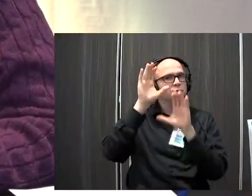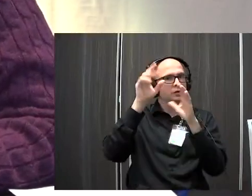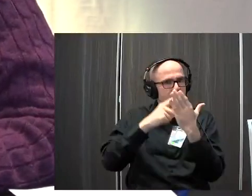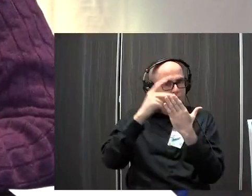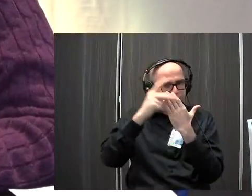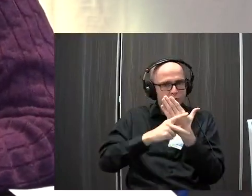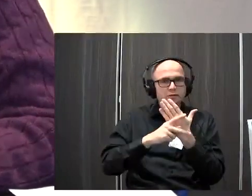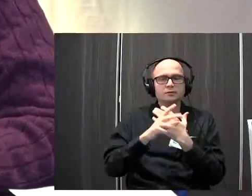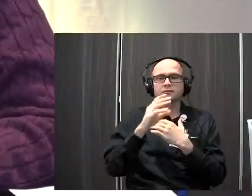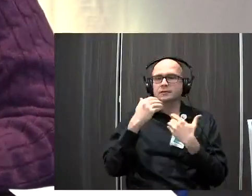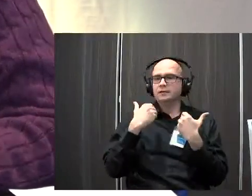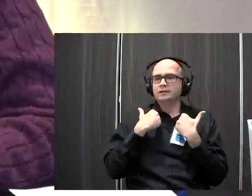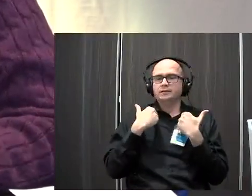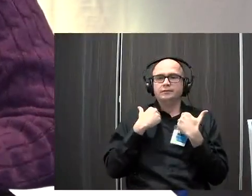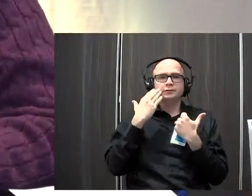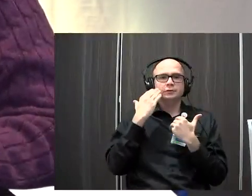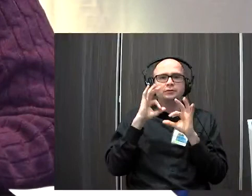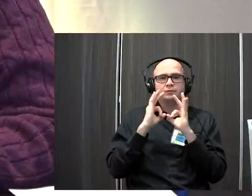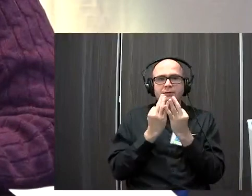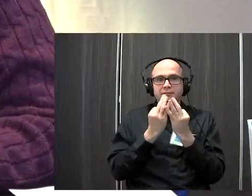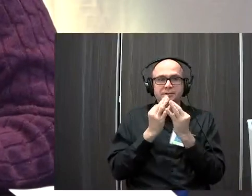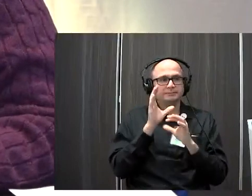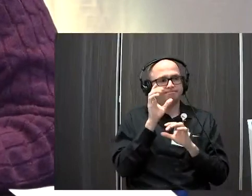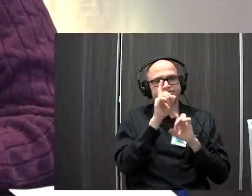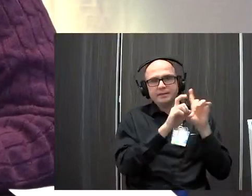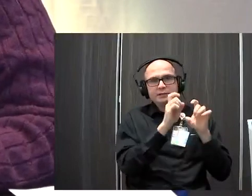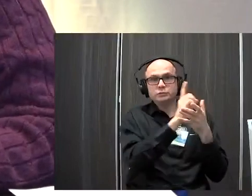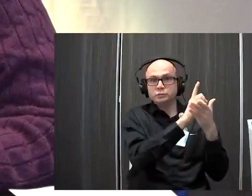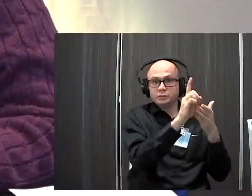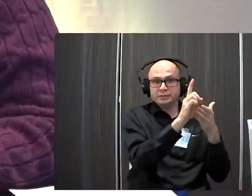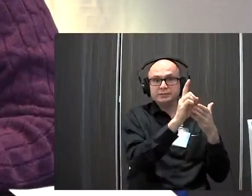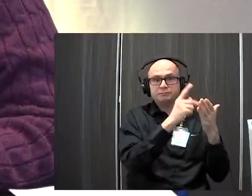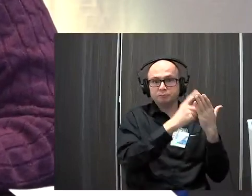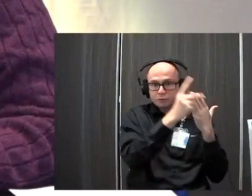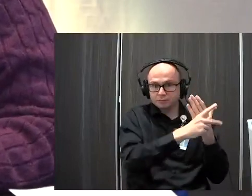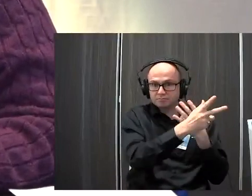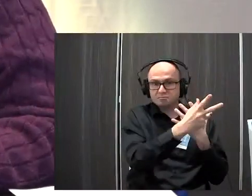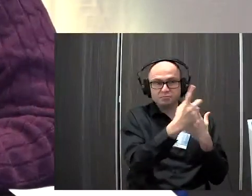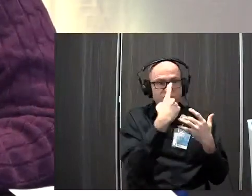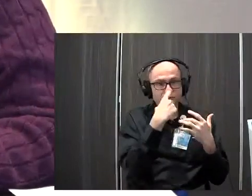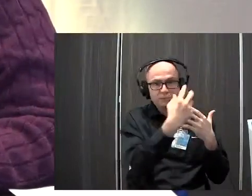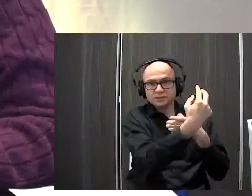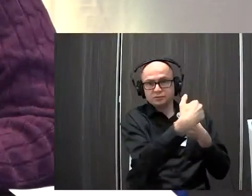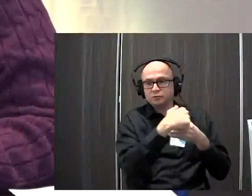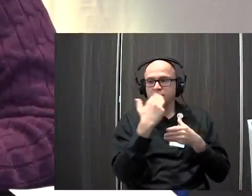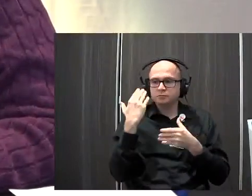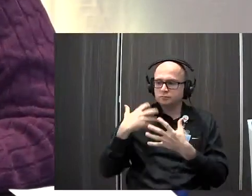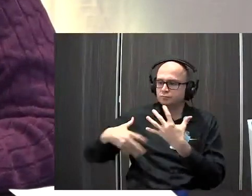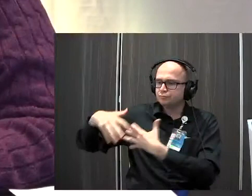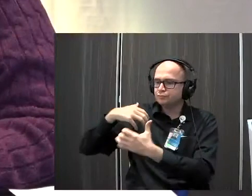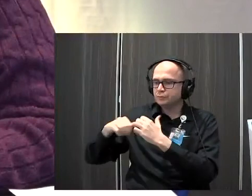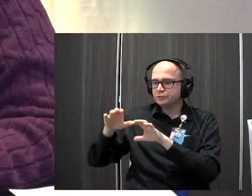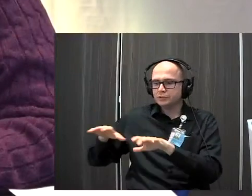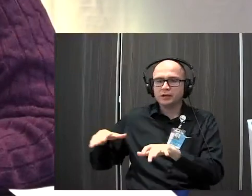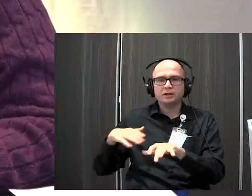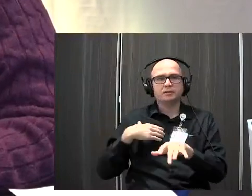do consultations, or I've had some families seek them out for a week-long program that really gets to know their child and give